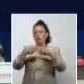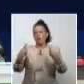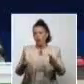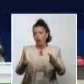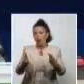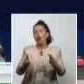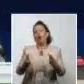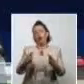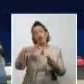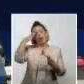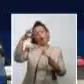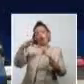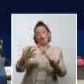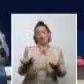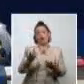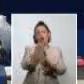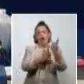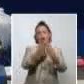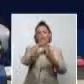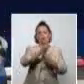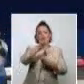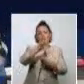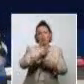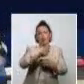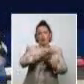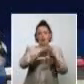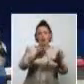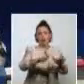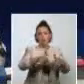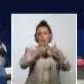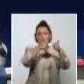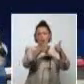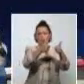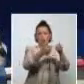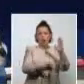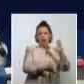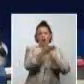persons who have no symptoms